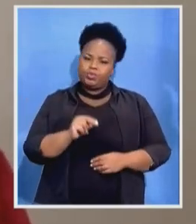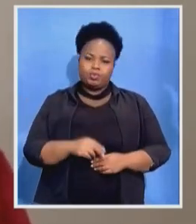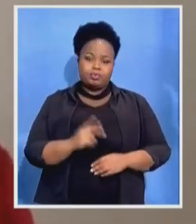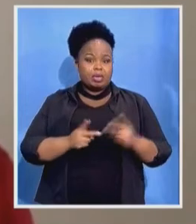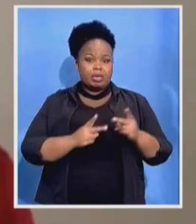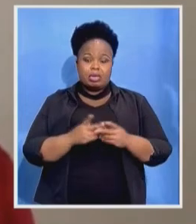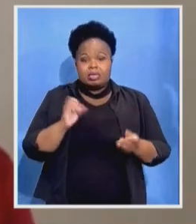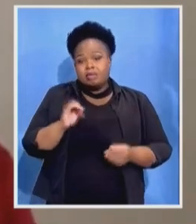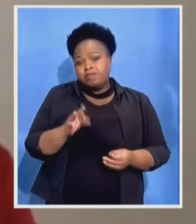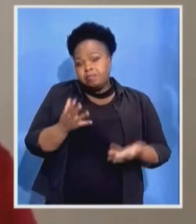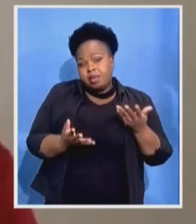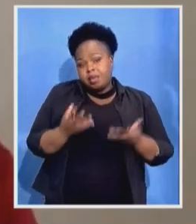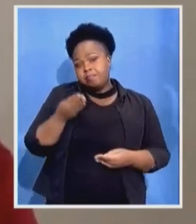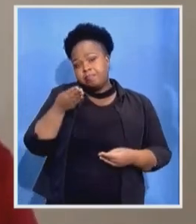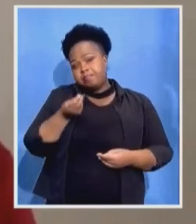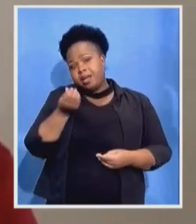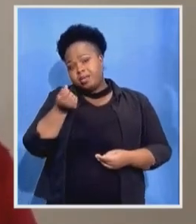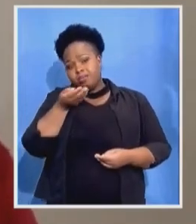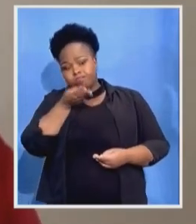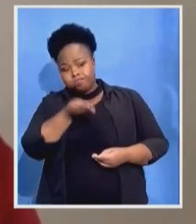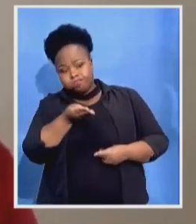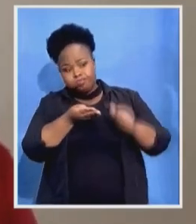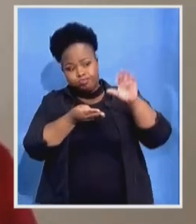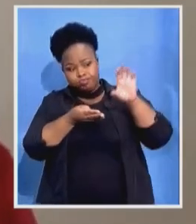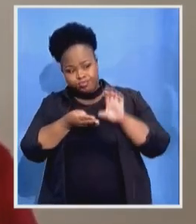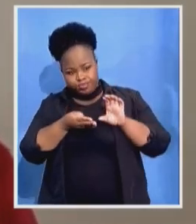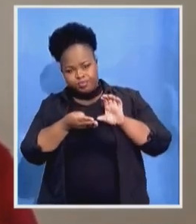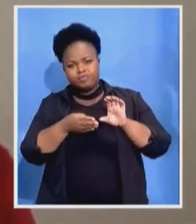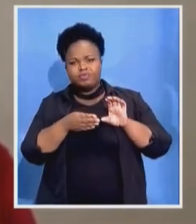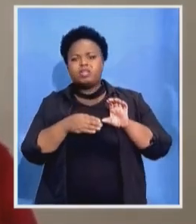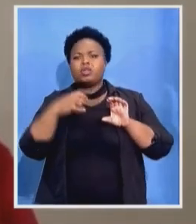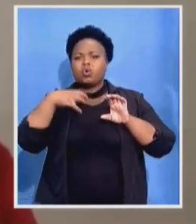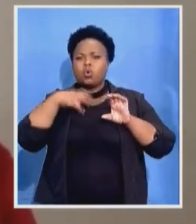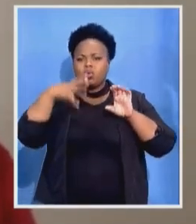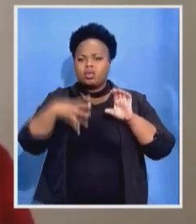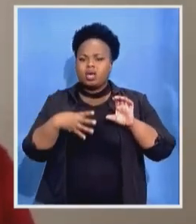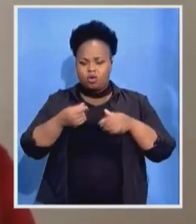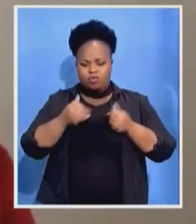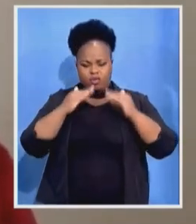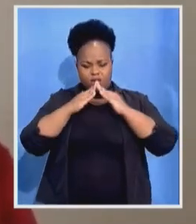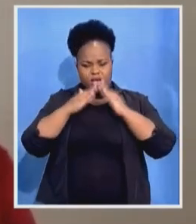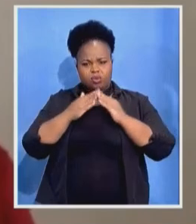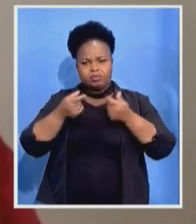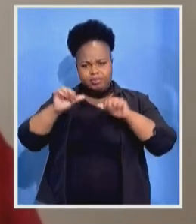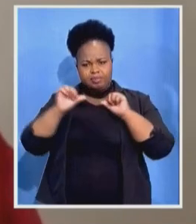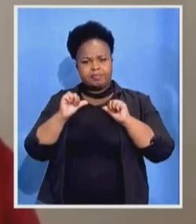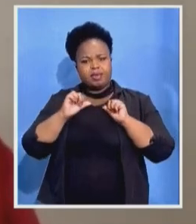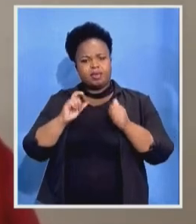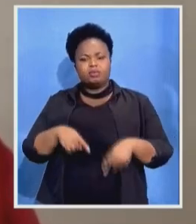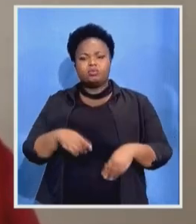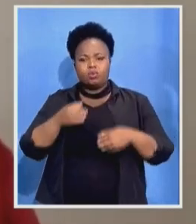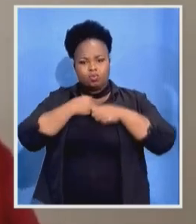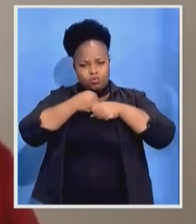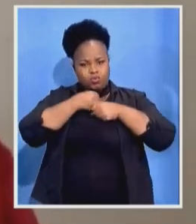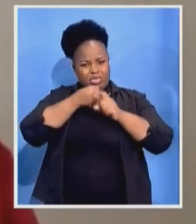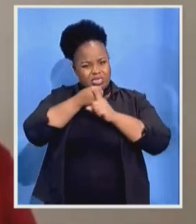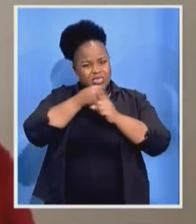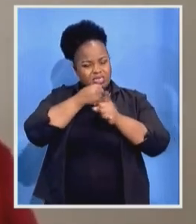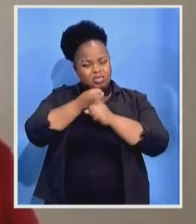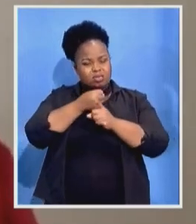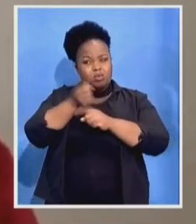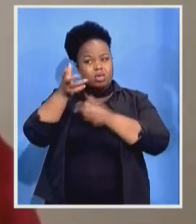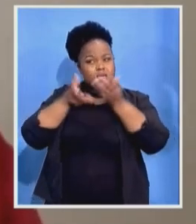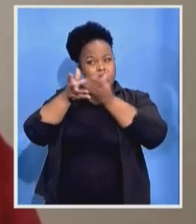back to the owner of the house. Those are some of the campaigns that we have been waging as the South African Communist Party.